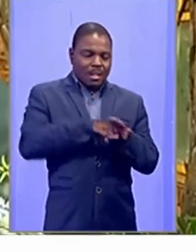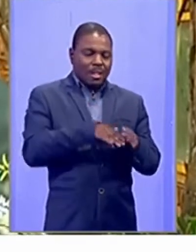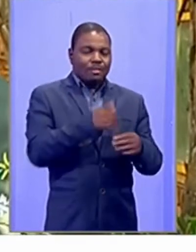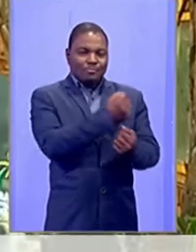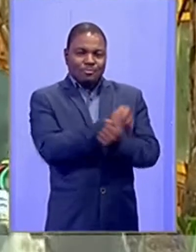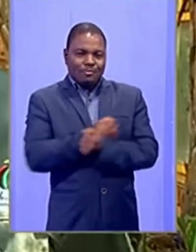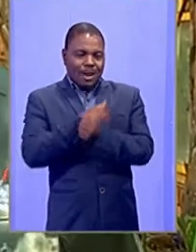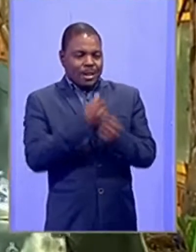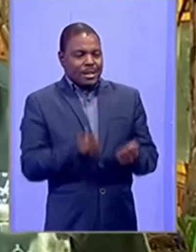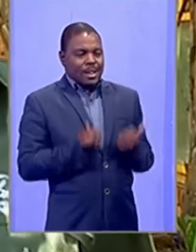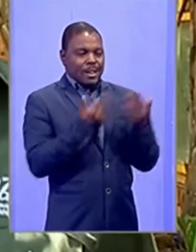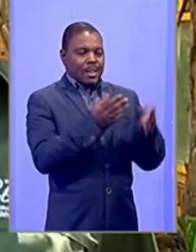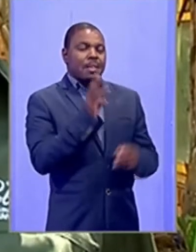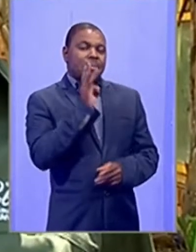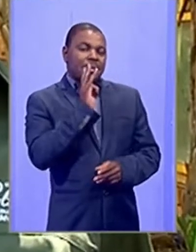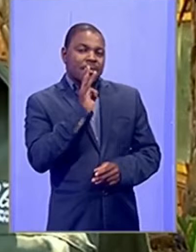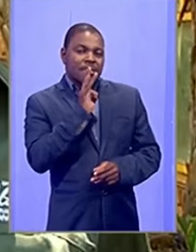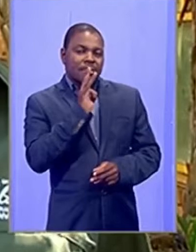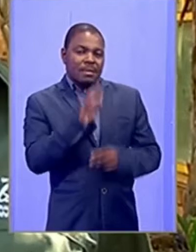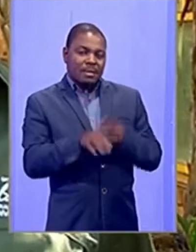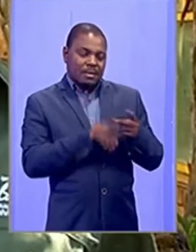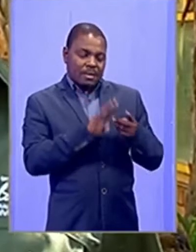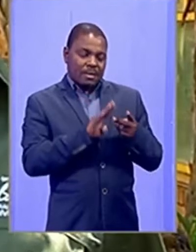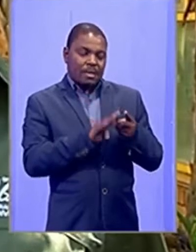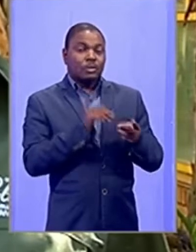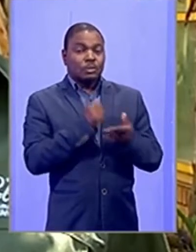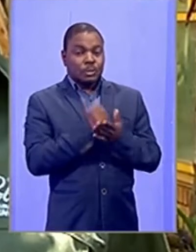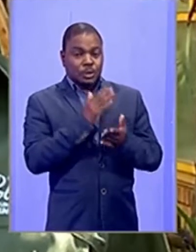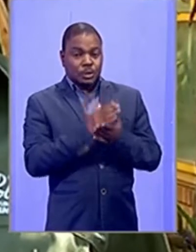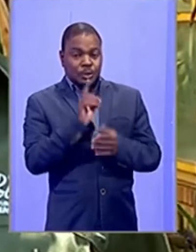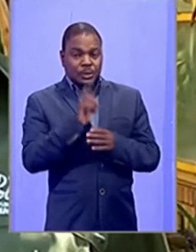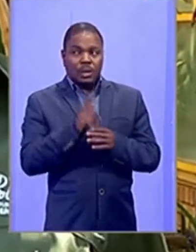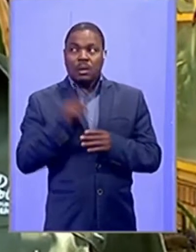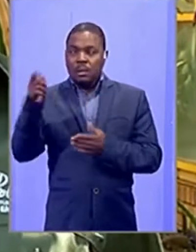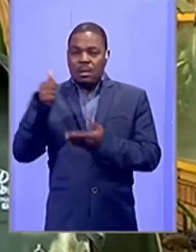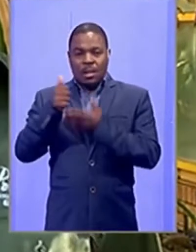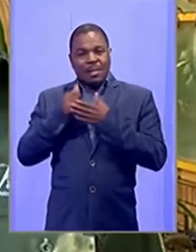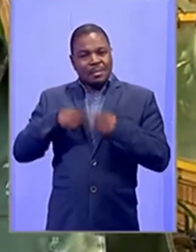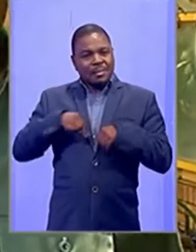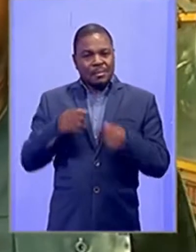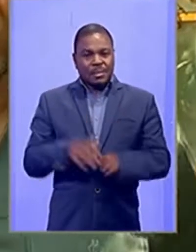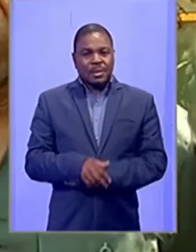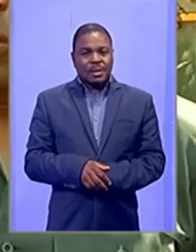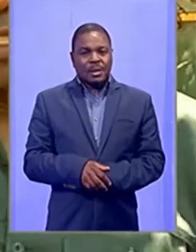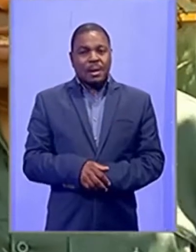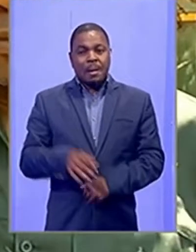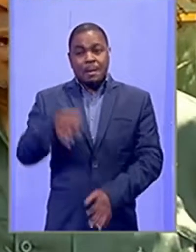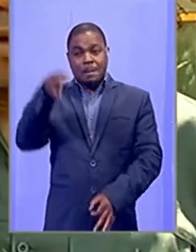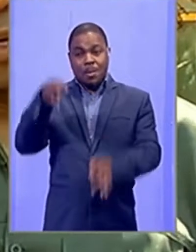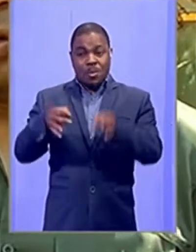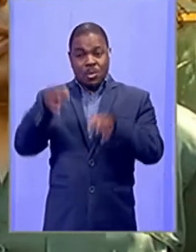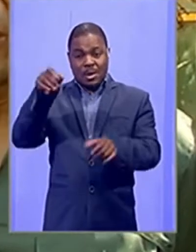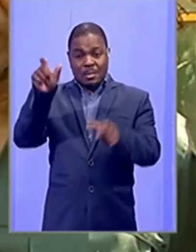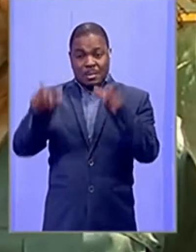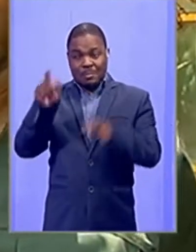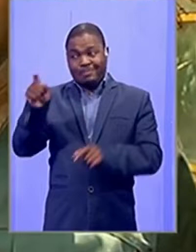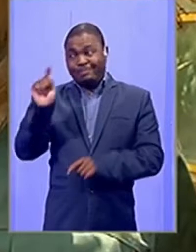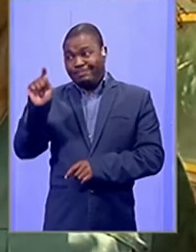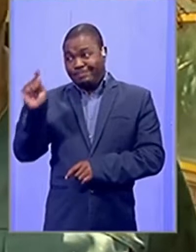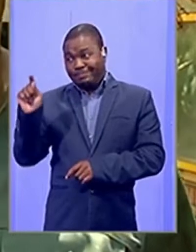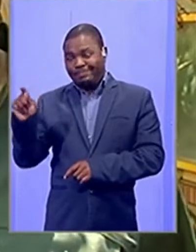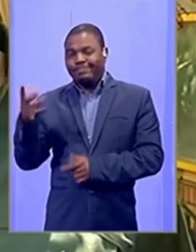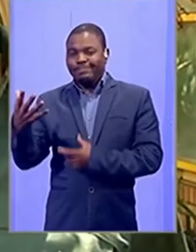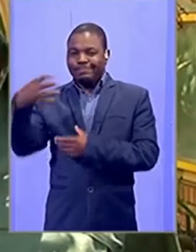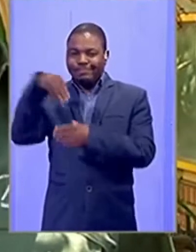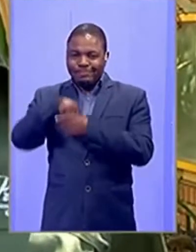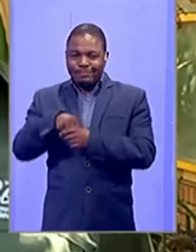supplya meetse goba re ba šomiše gore ba re thuše fao. Boradipolotiki bao le goreng ba